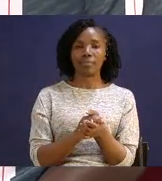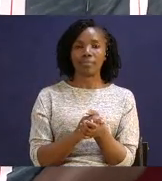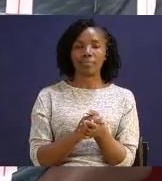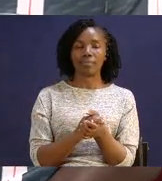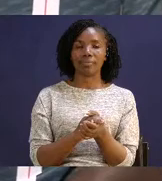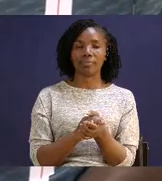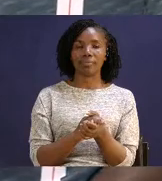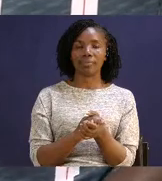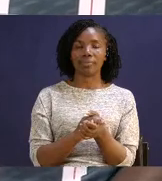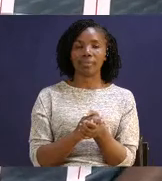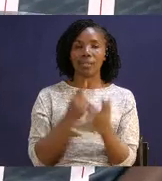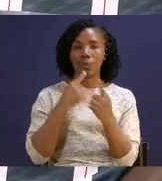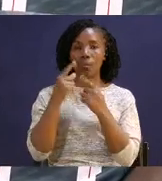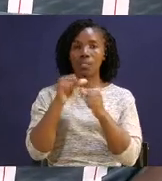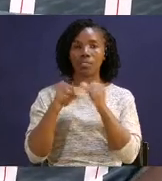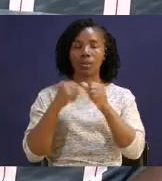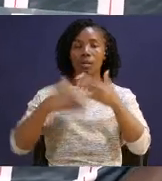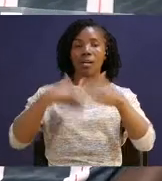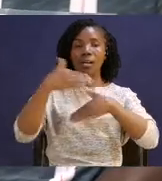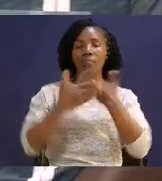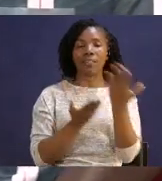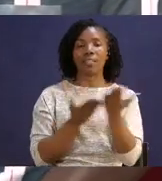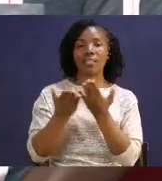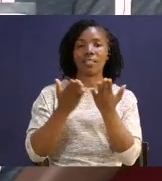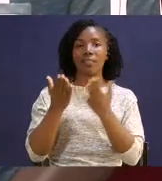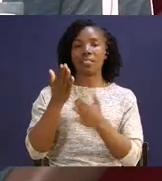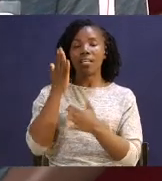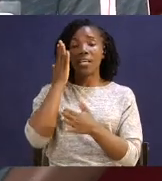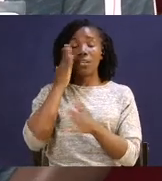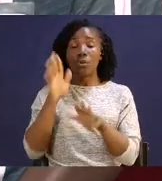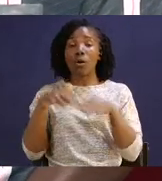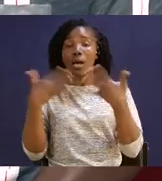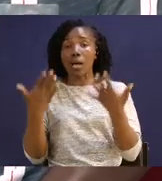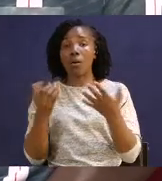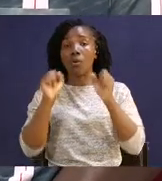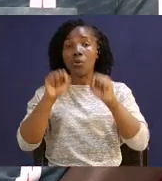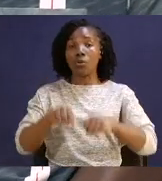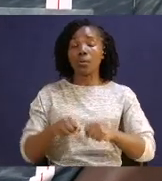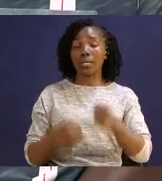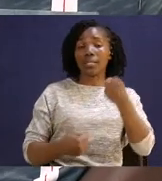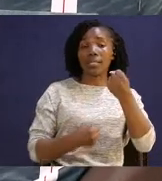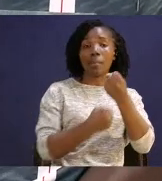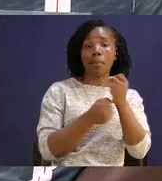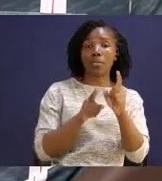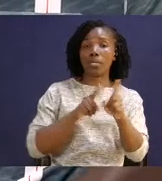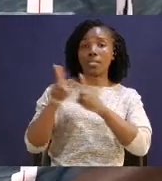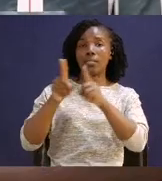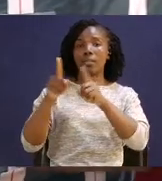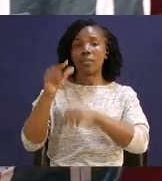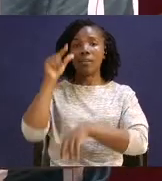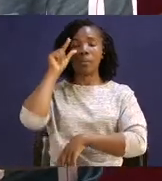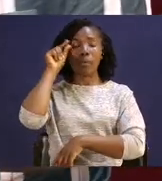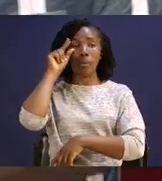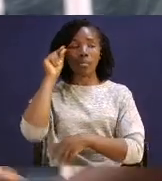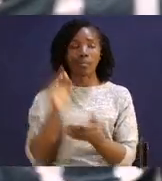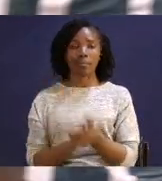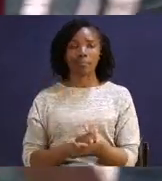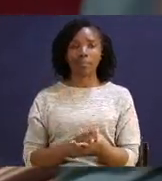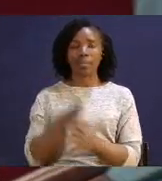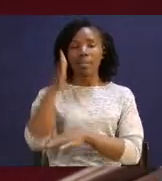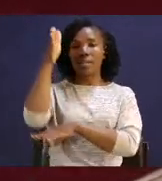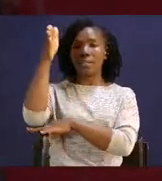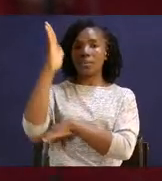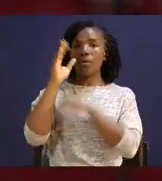So, we'll talk after the service. We'll find a way of how you can go to Mombasa. Amen. God bless